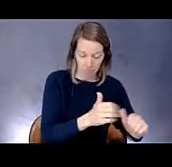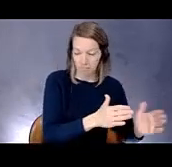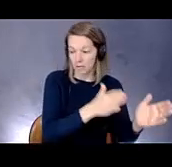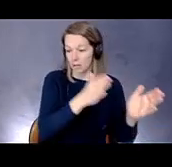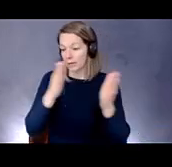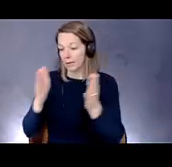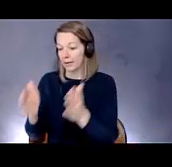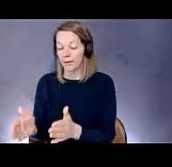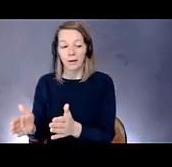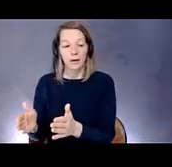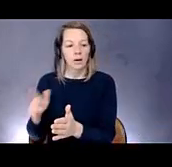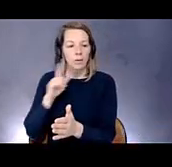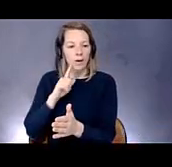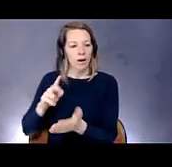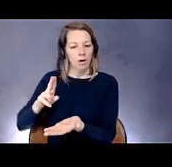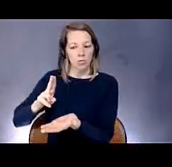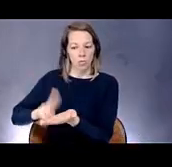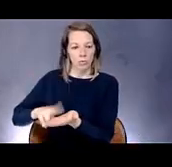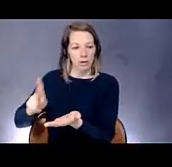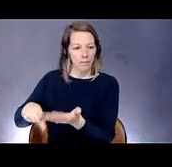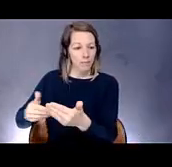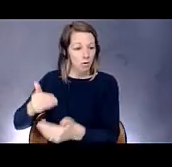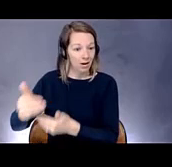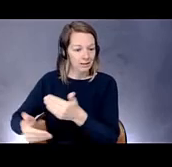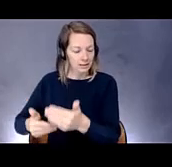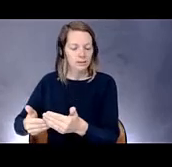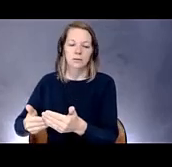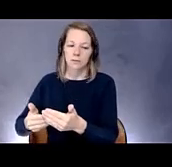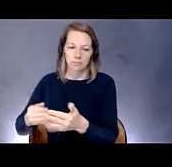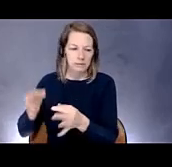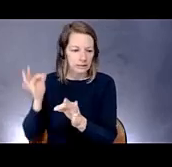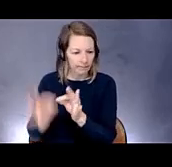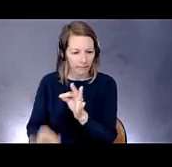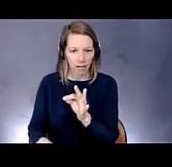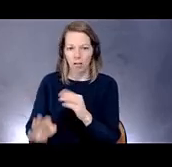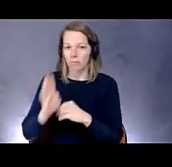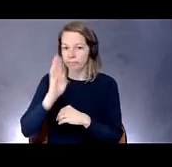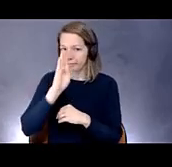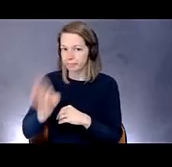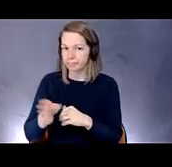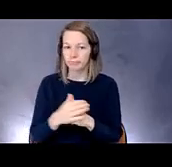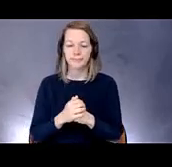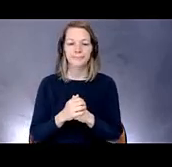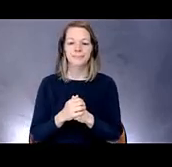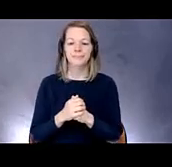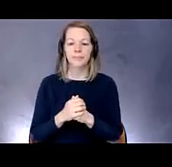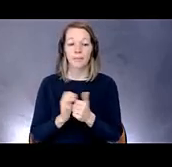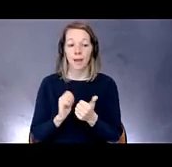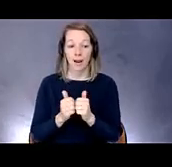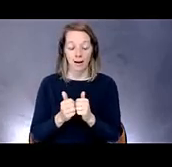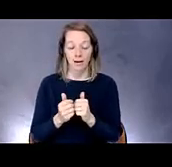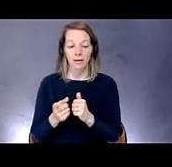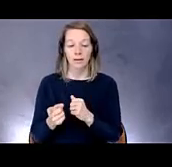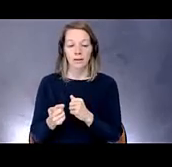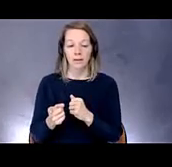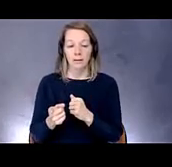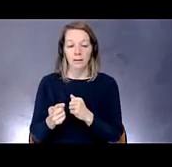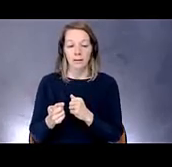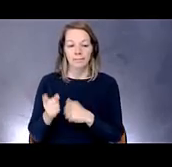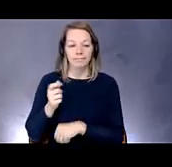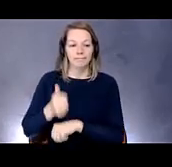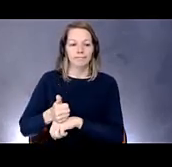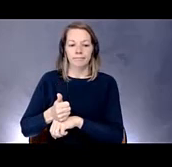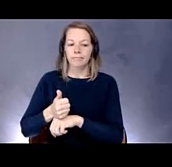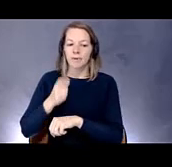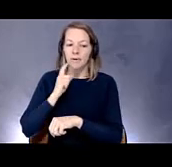enroll through us, we want to make sure that that process is as simple and straightforward as possible. One of the ways that we're doing that is by starting